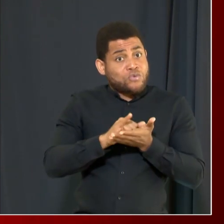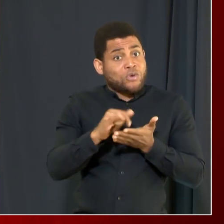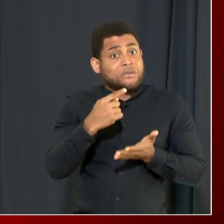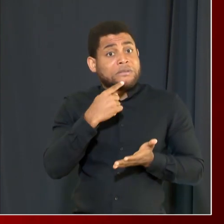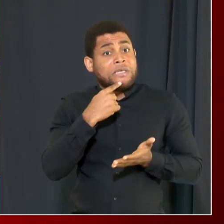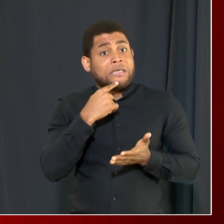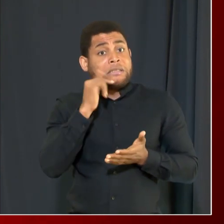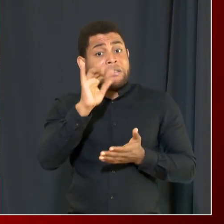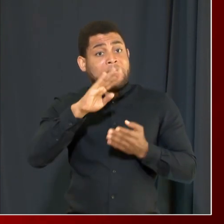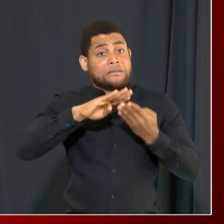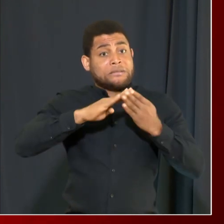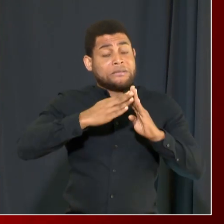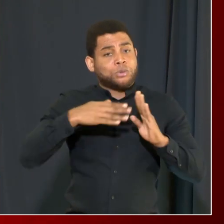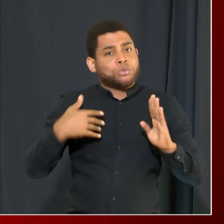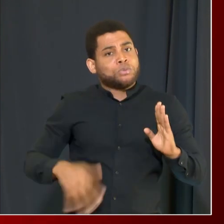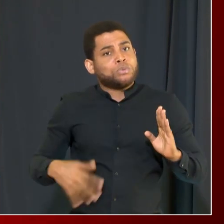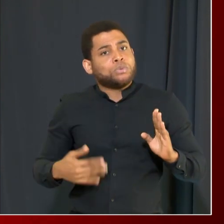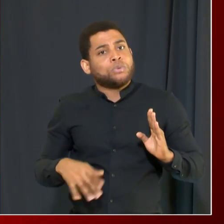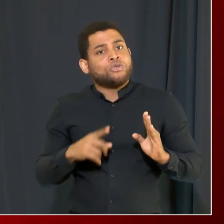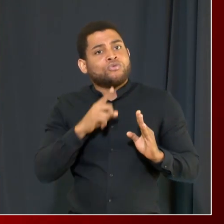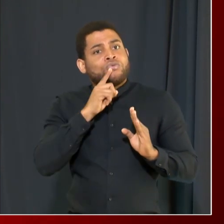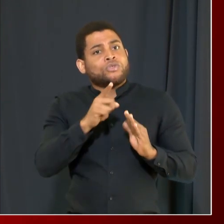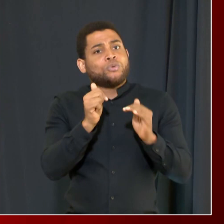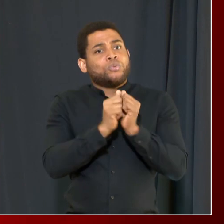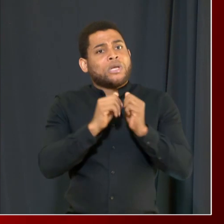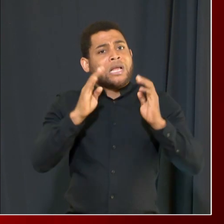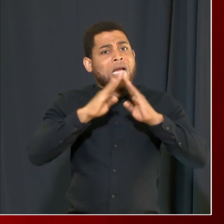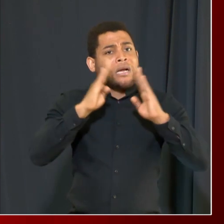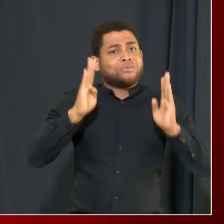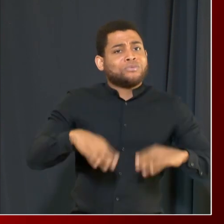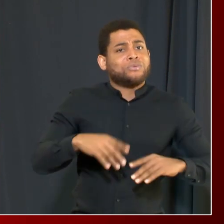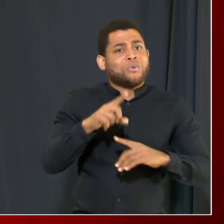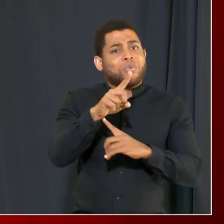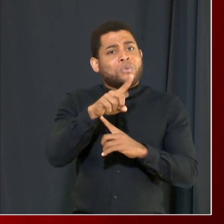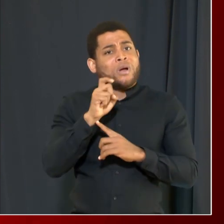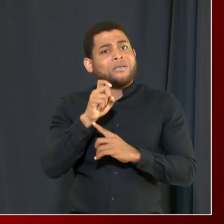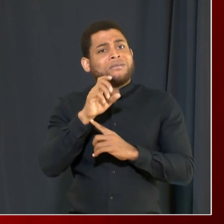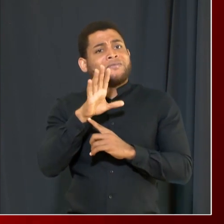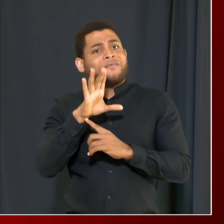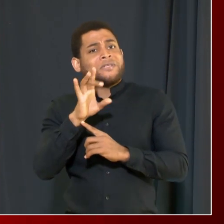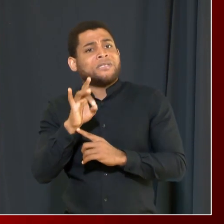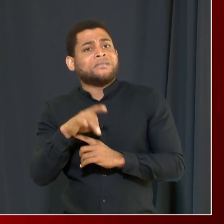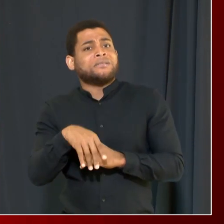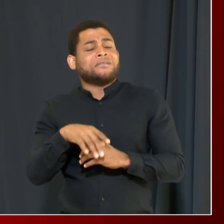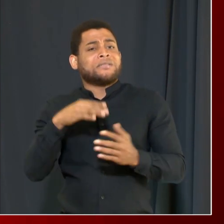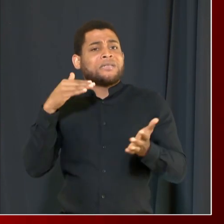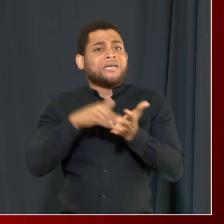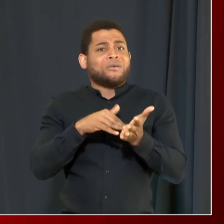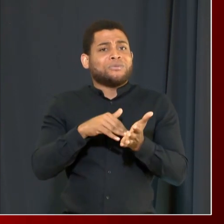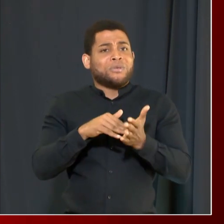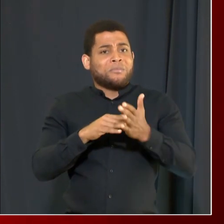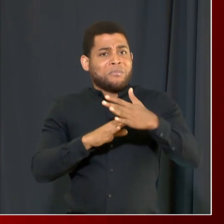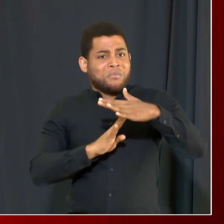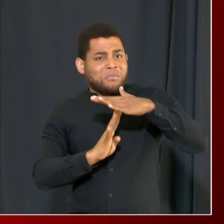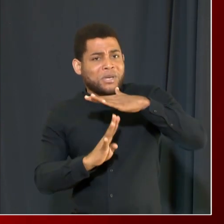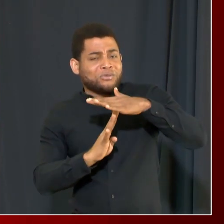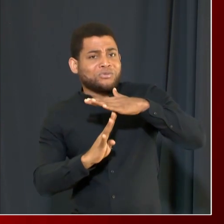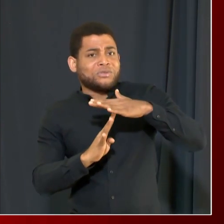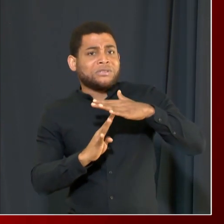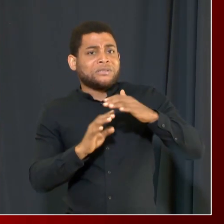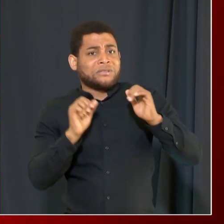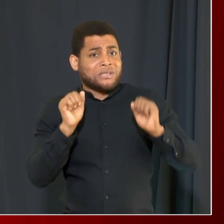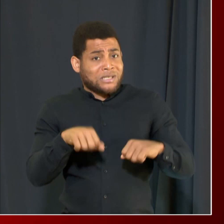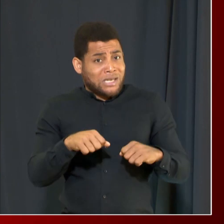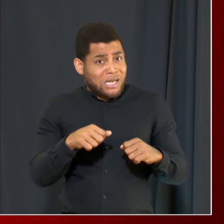a breaking point with housing 58,000 migrants. And I was wondering if you could give us an update on the migrants that have